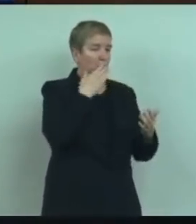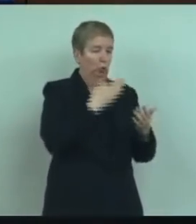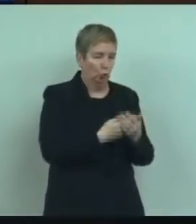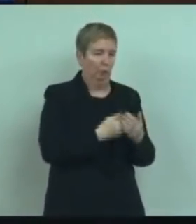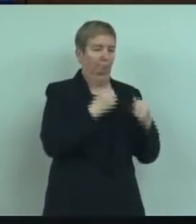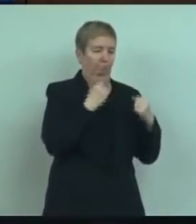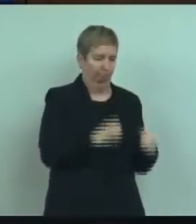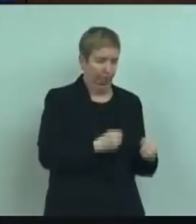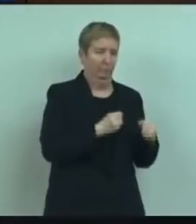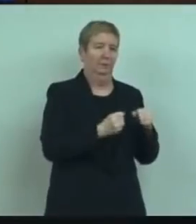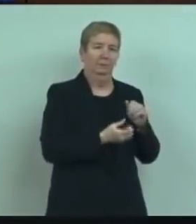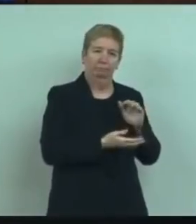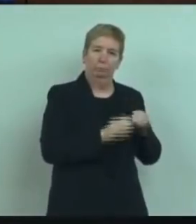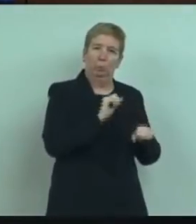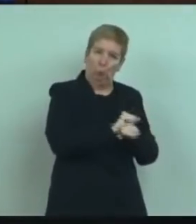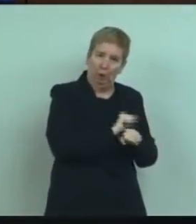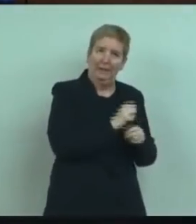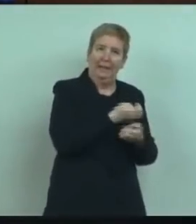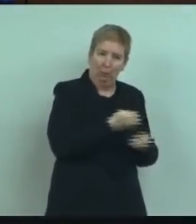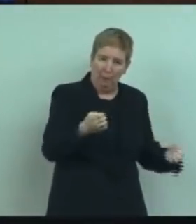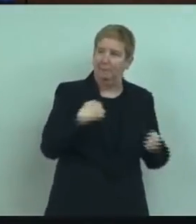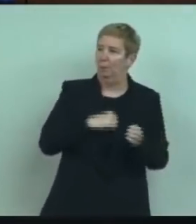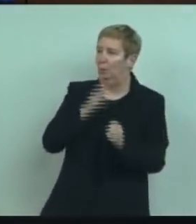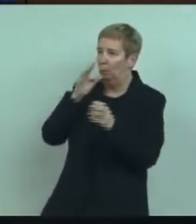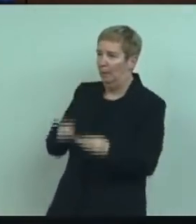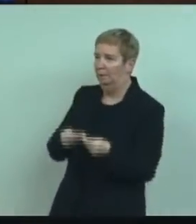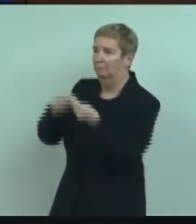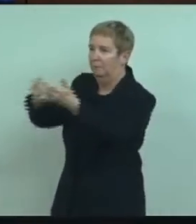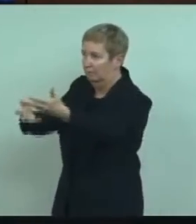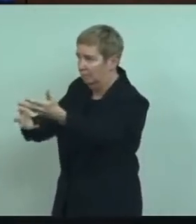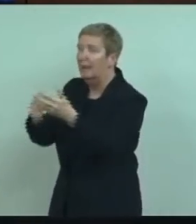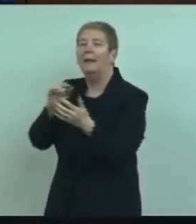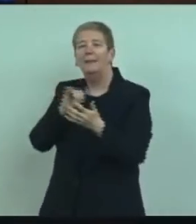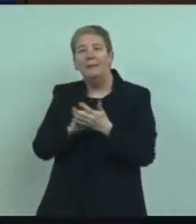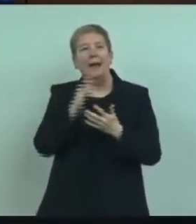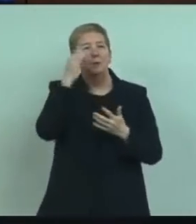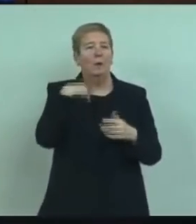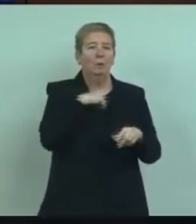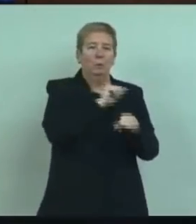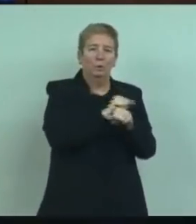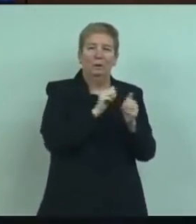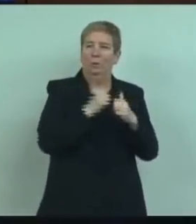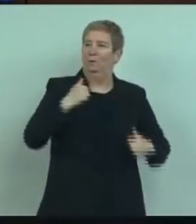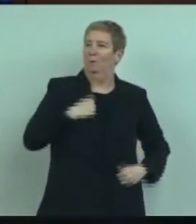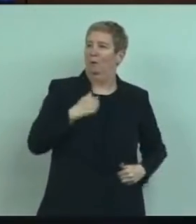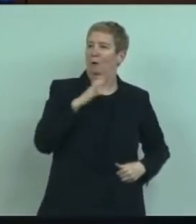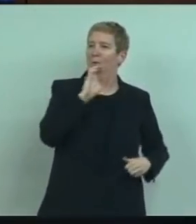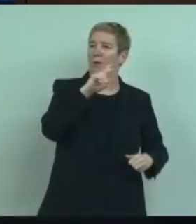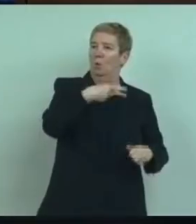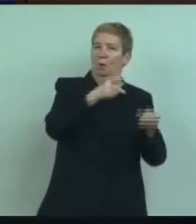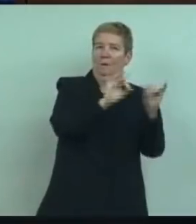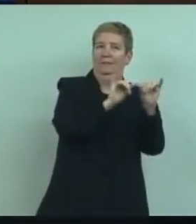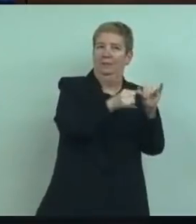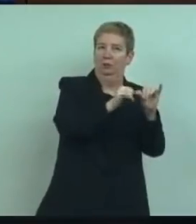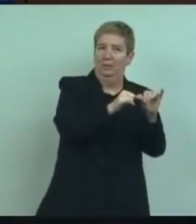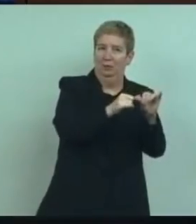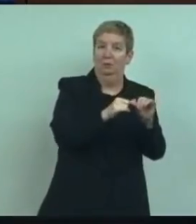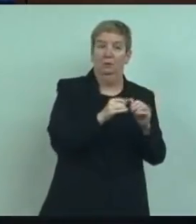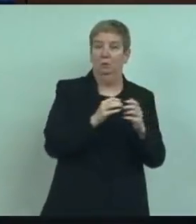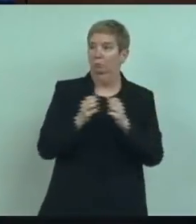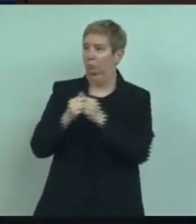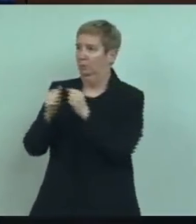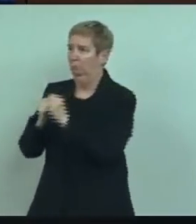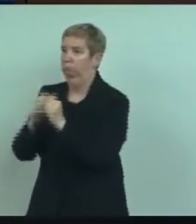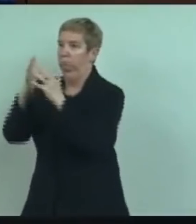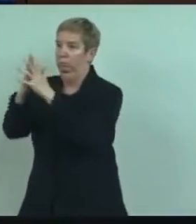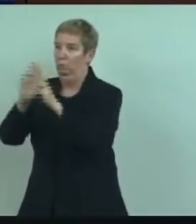made available. That's why we're going to build out with the Army Corps of Engineers immediately. It's where we're going to start the Gallup High School